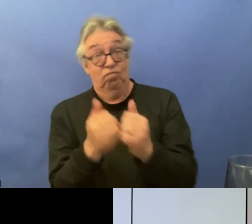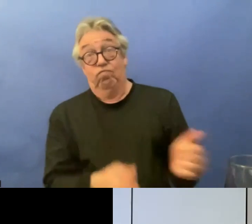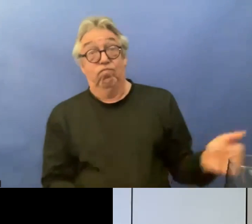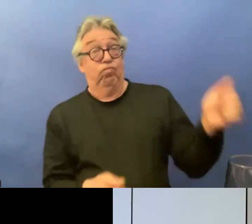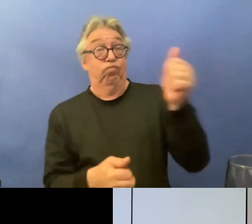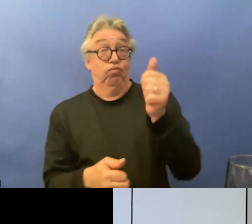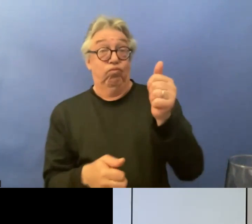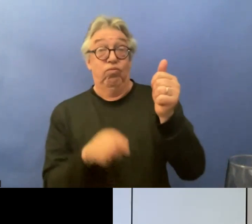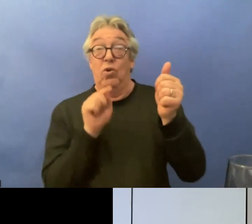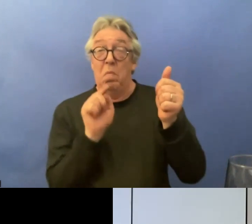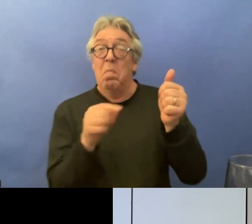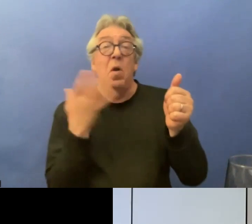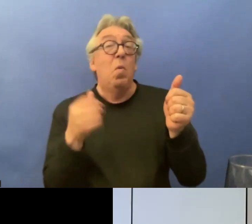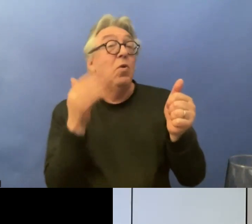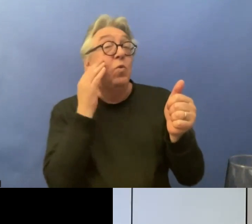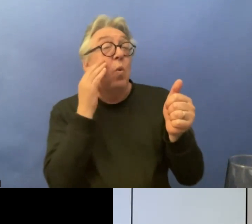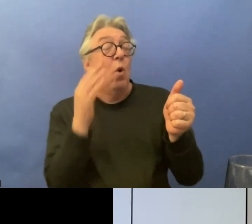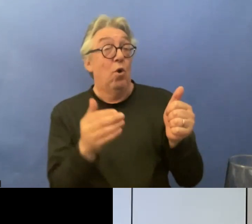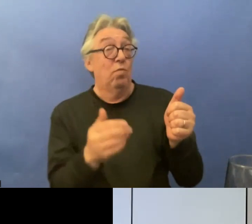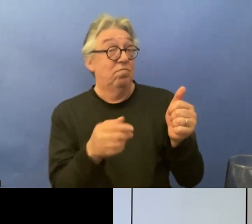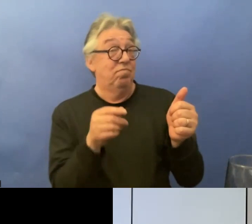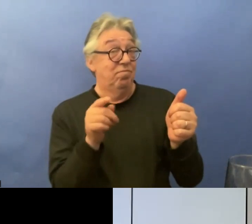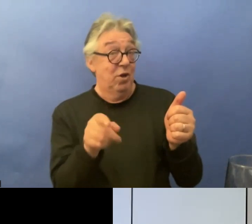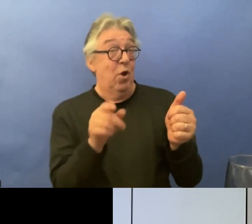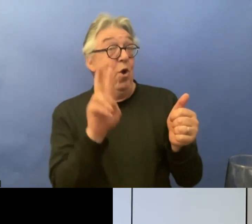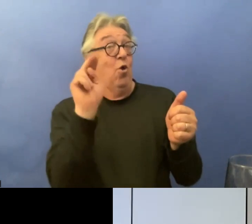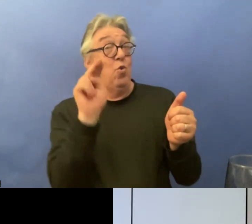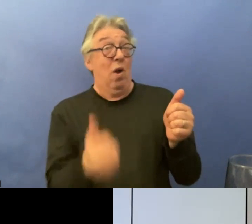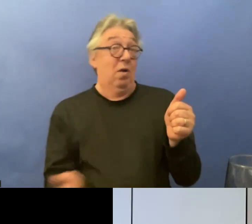the Secretariat is featuring